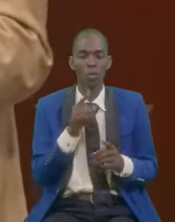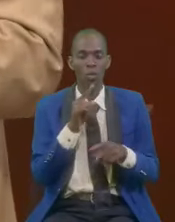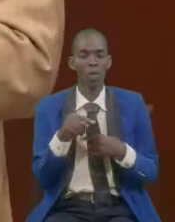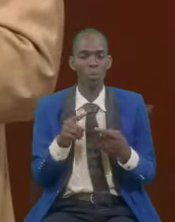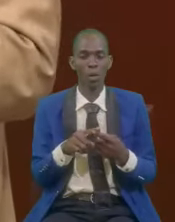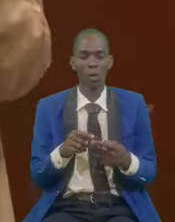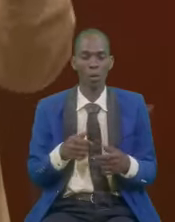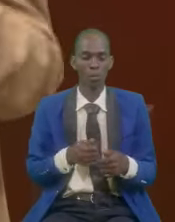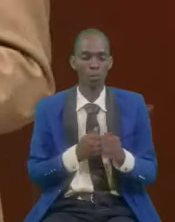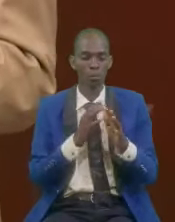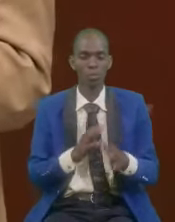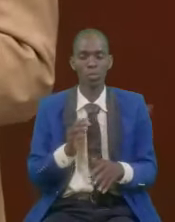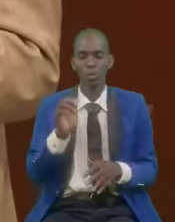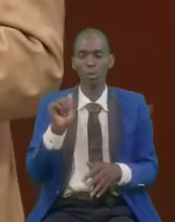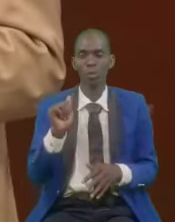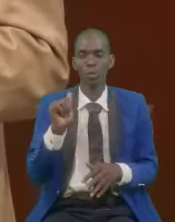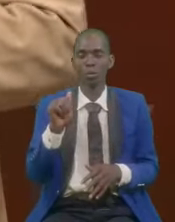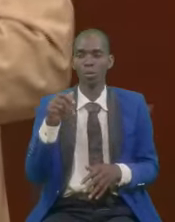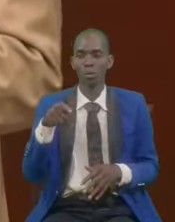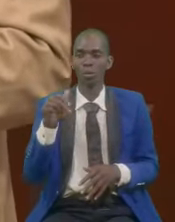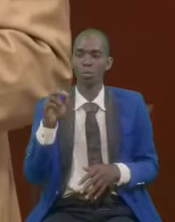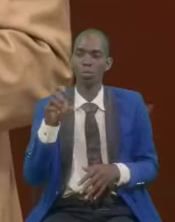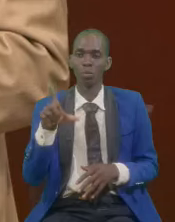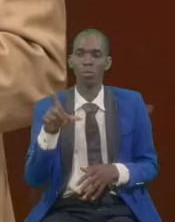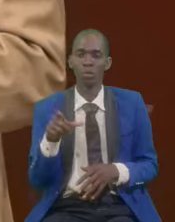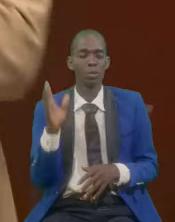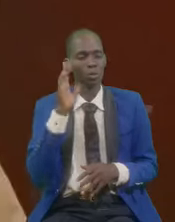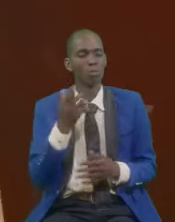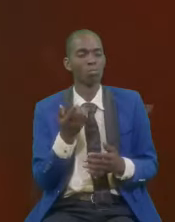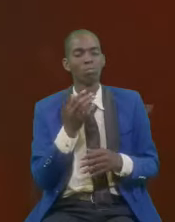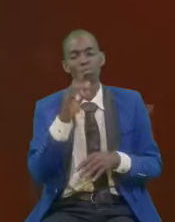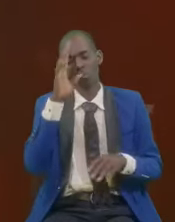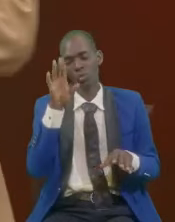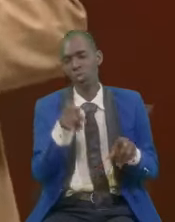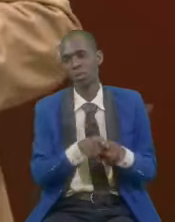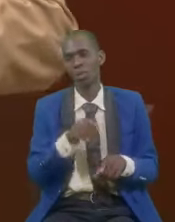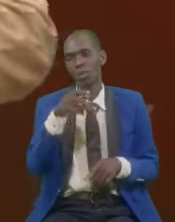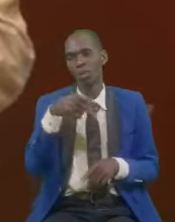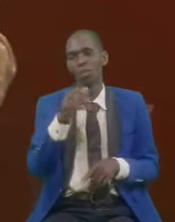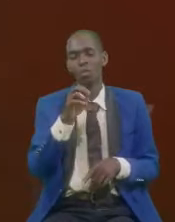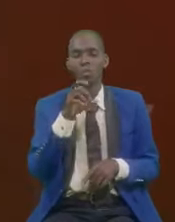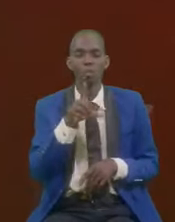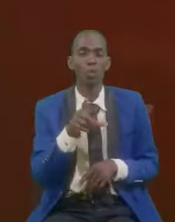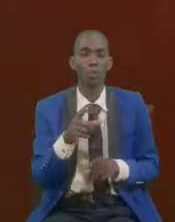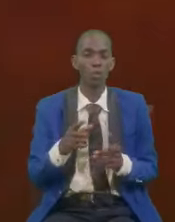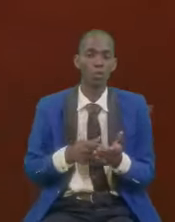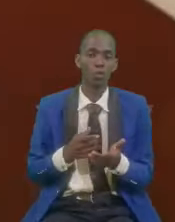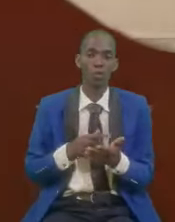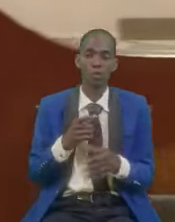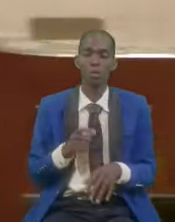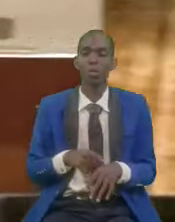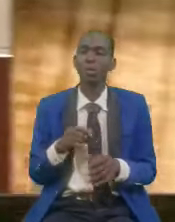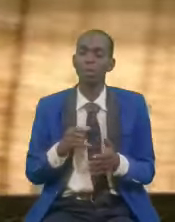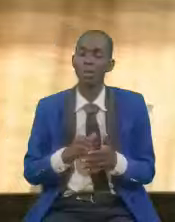of them, they just say, Brother Paul. That's bad enough. Sometimes they go